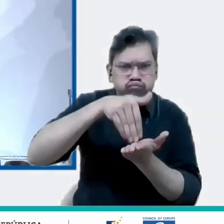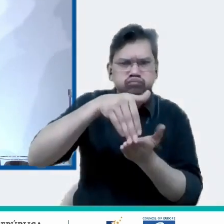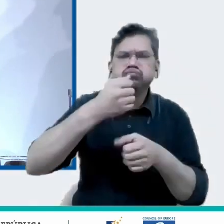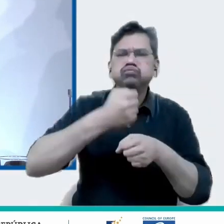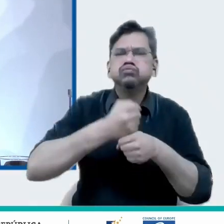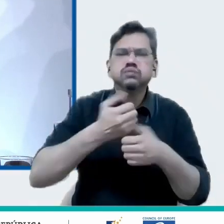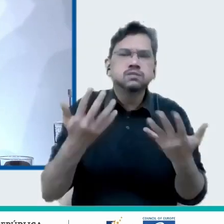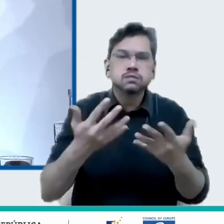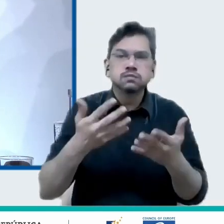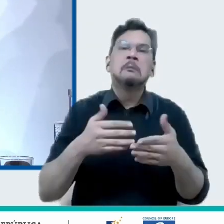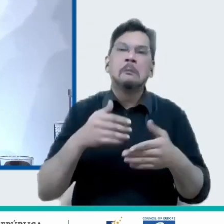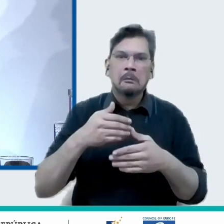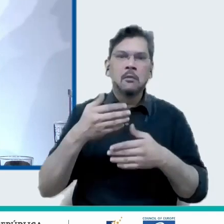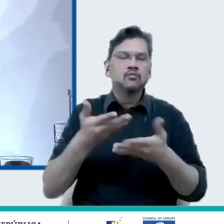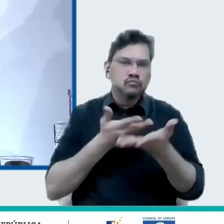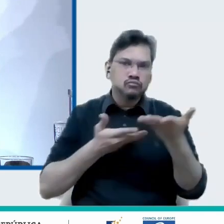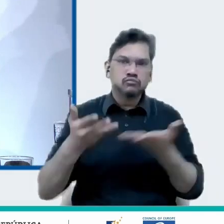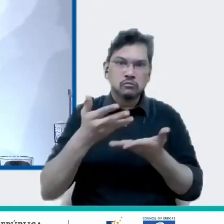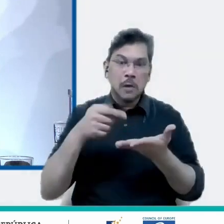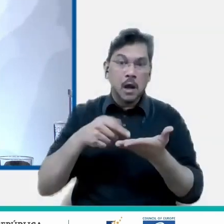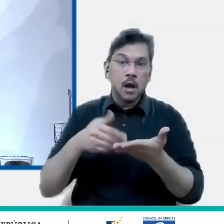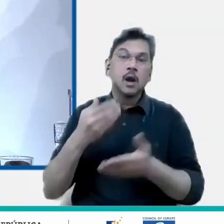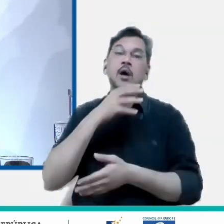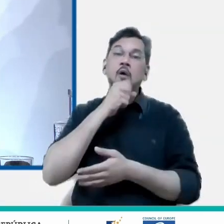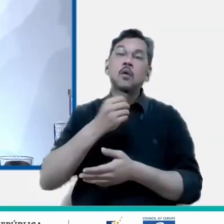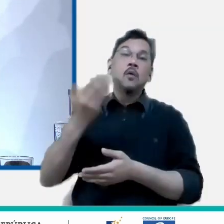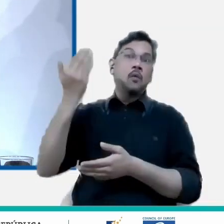consultative process involving multiple stakeholders